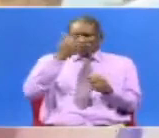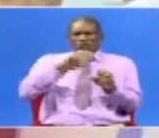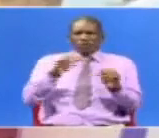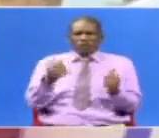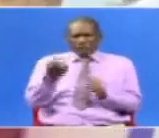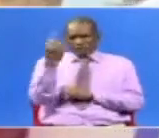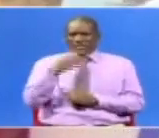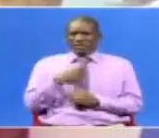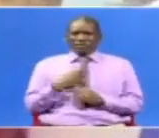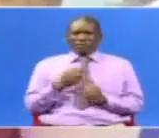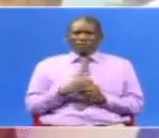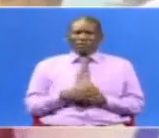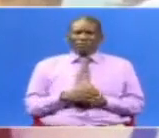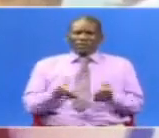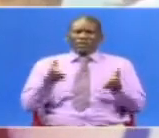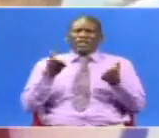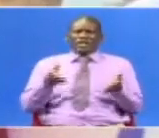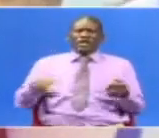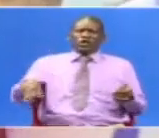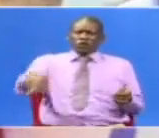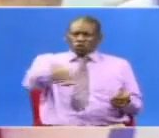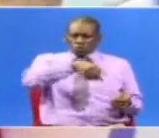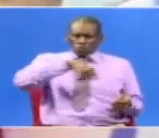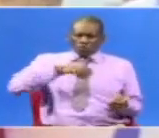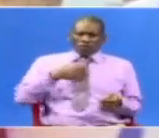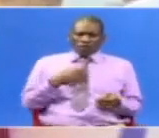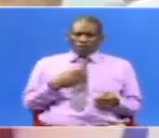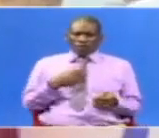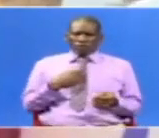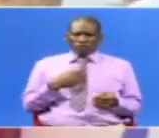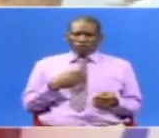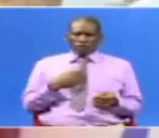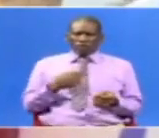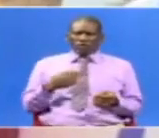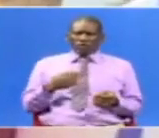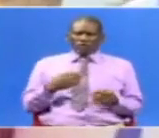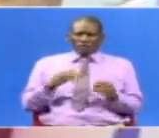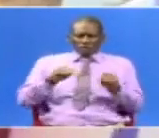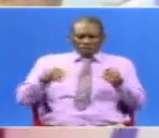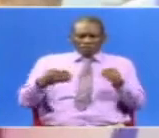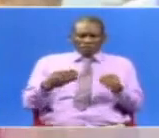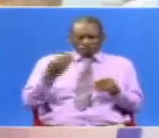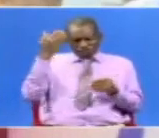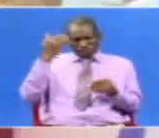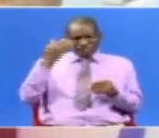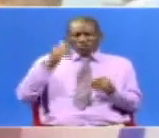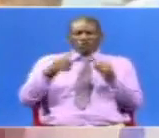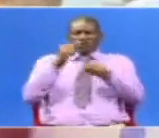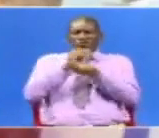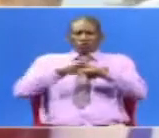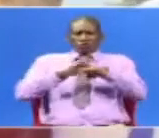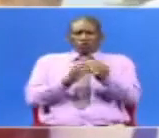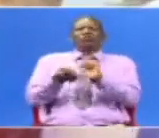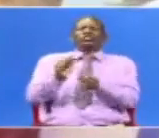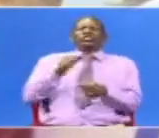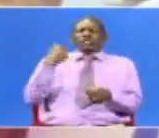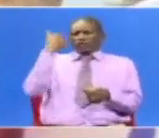point? Now there is a plastic surgery that is good for the surgeon, and I'm sure our plastic surgeons here who will tell